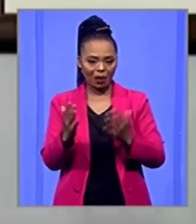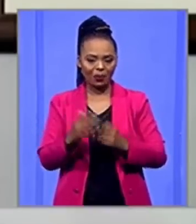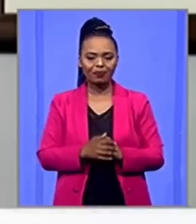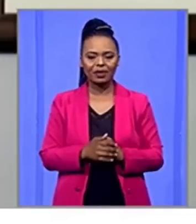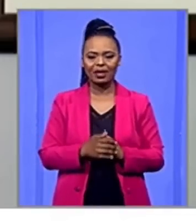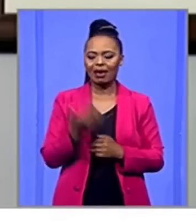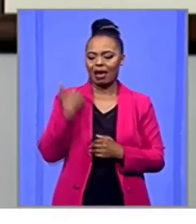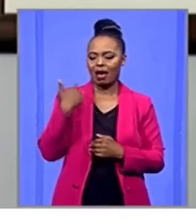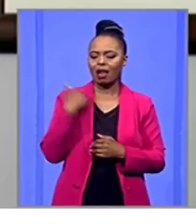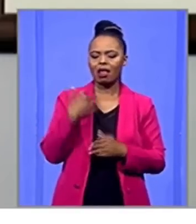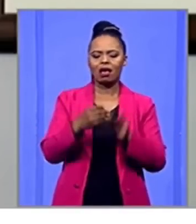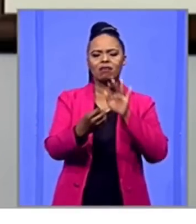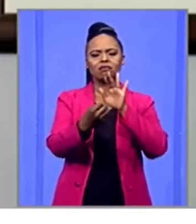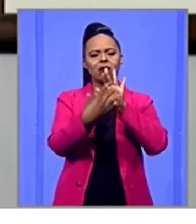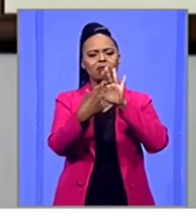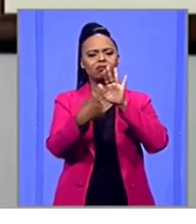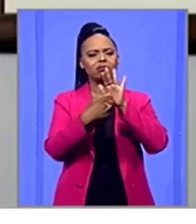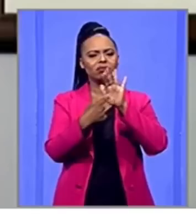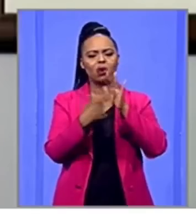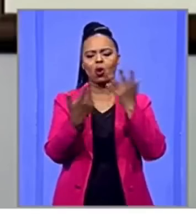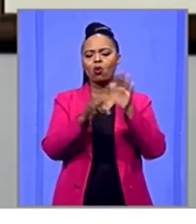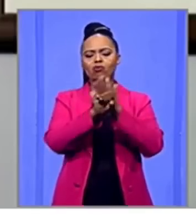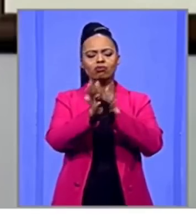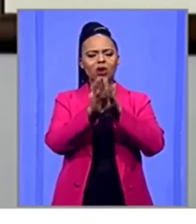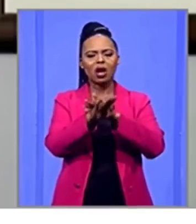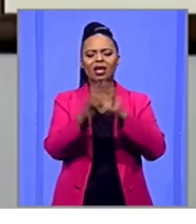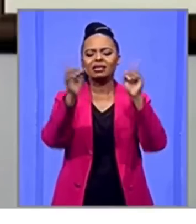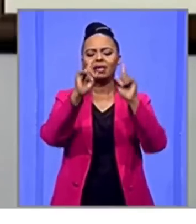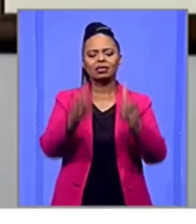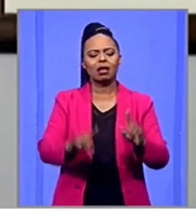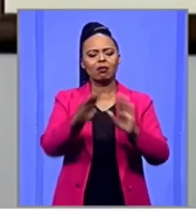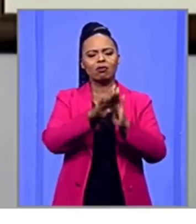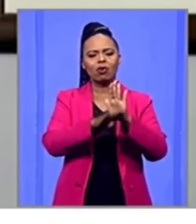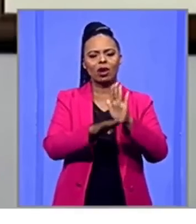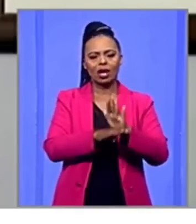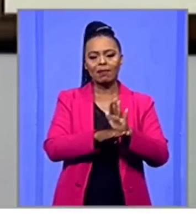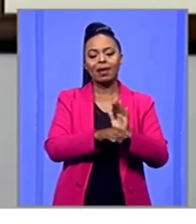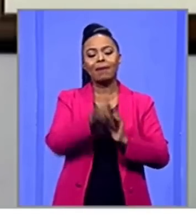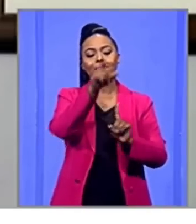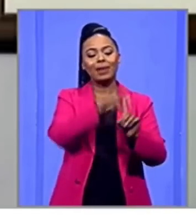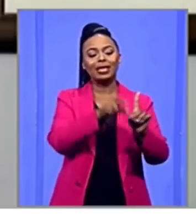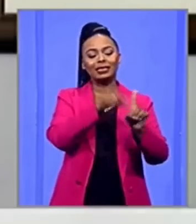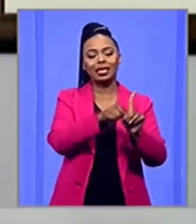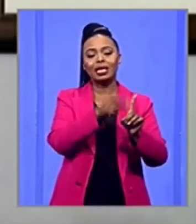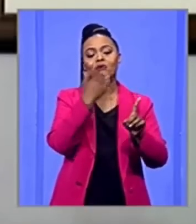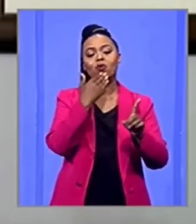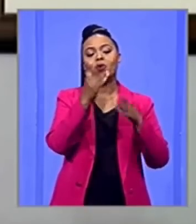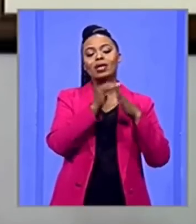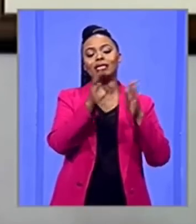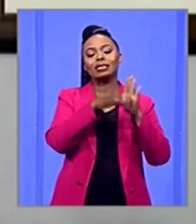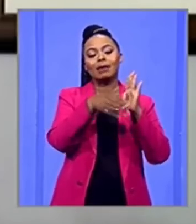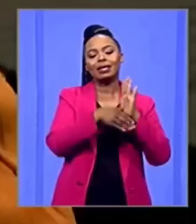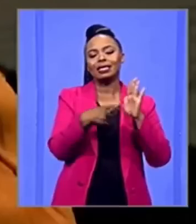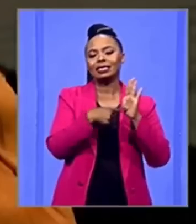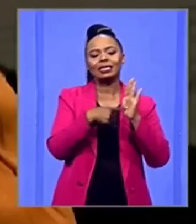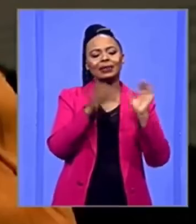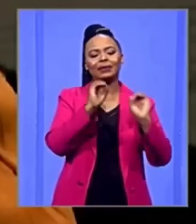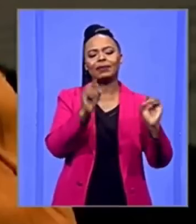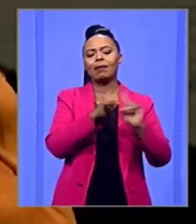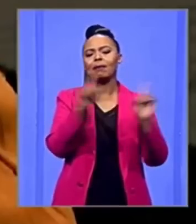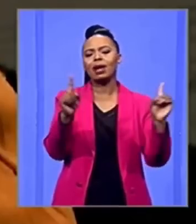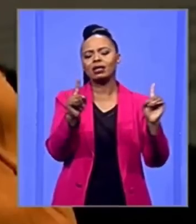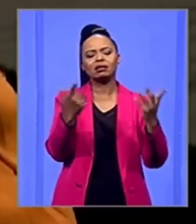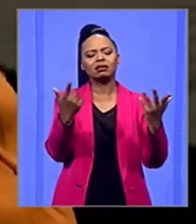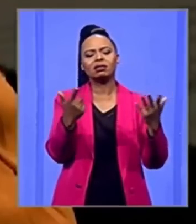the posts tsa disability or special program ha di leadwe ke batho ba disability. That's why maybe a total challenge. Batho ba